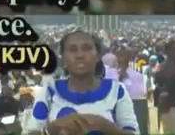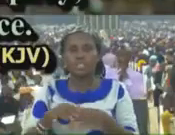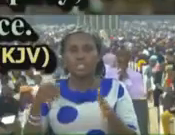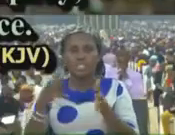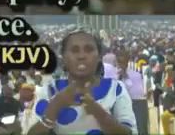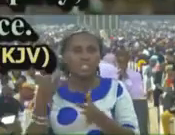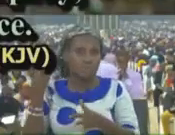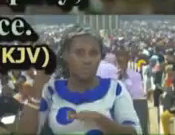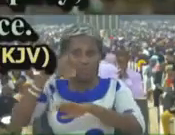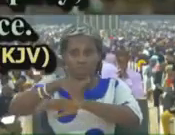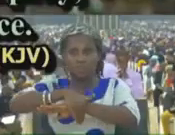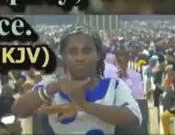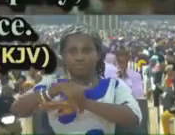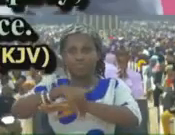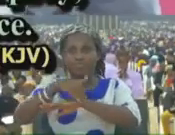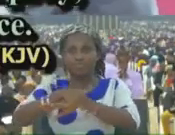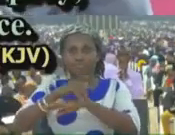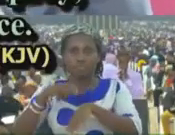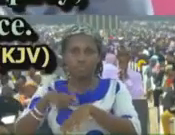nighttime.